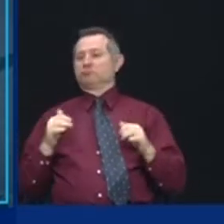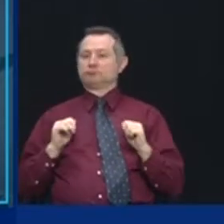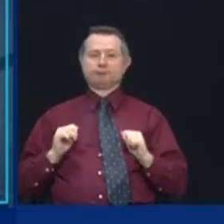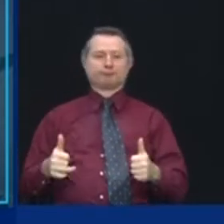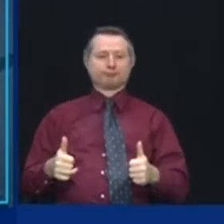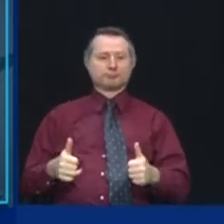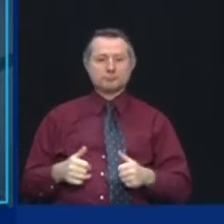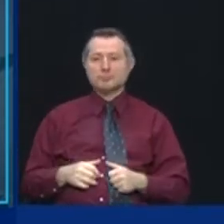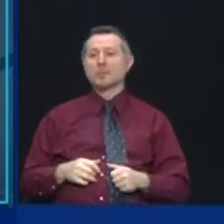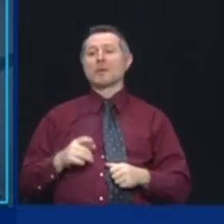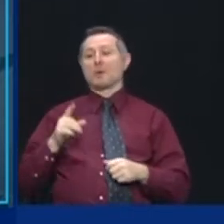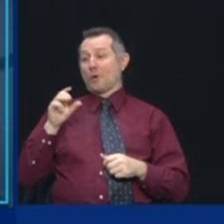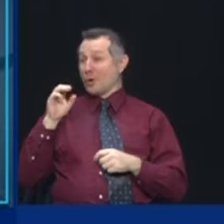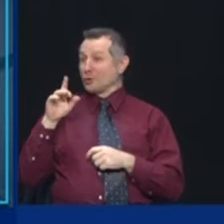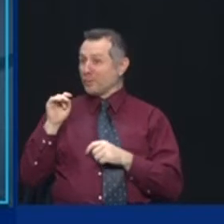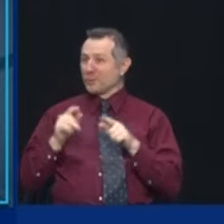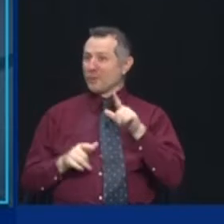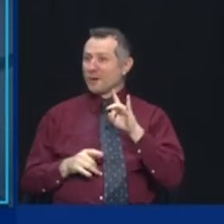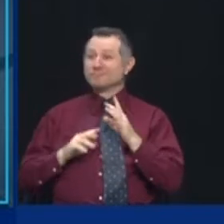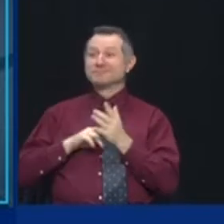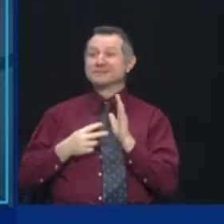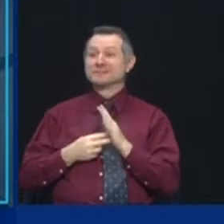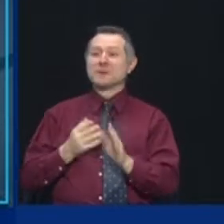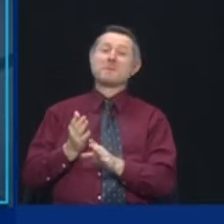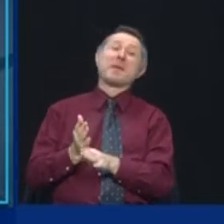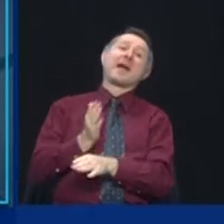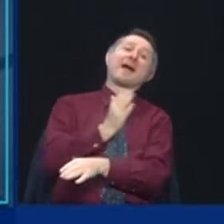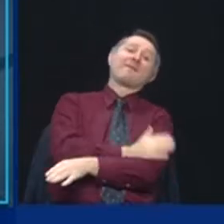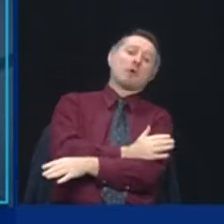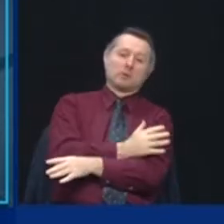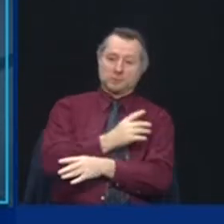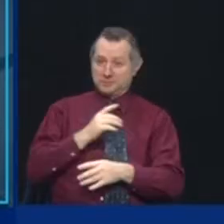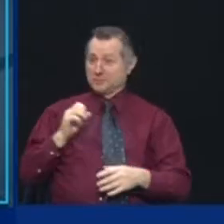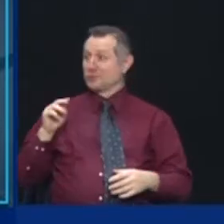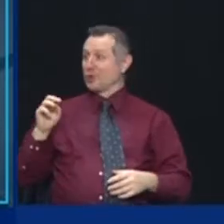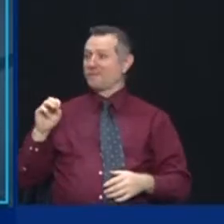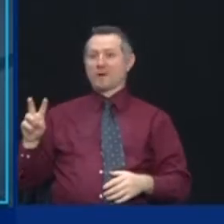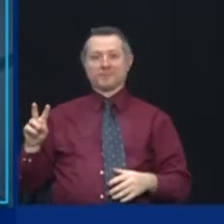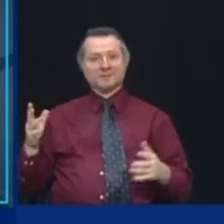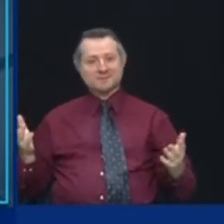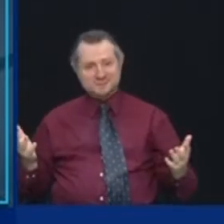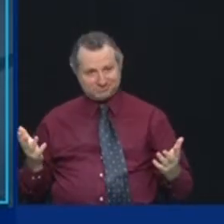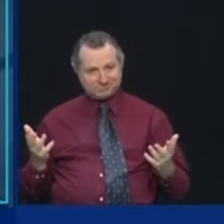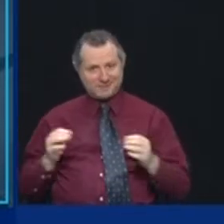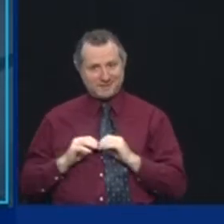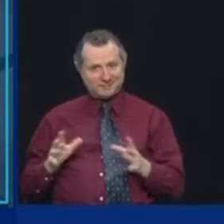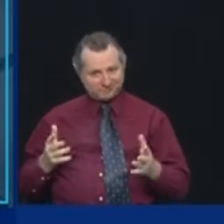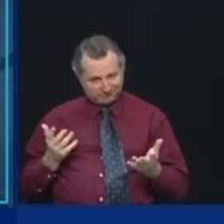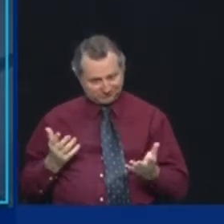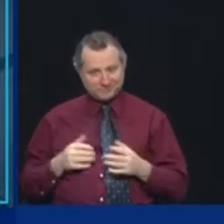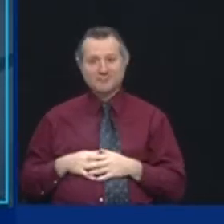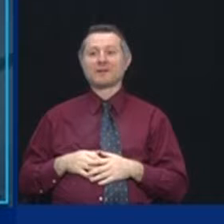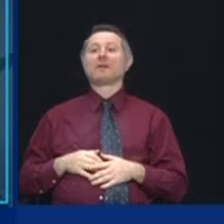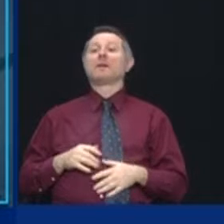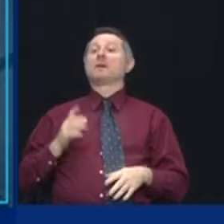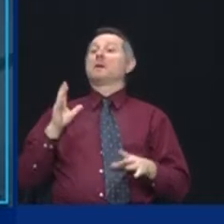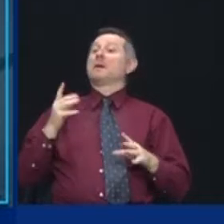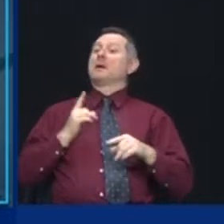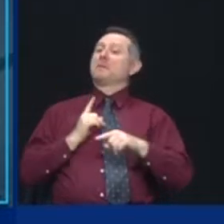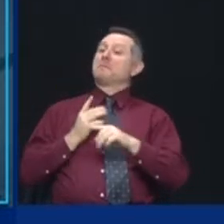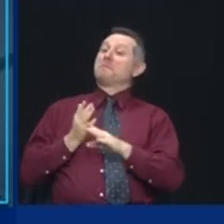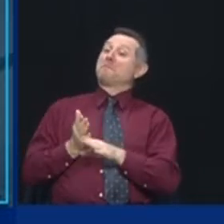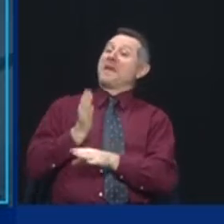October 28th means before November, obviously, and well before what we called the